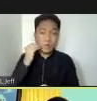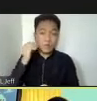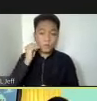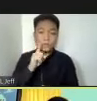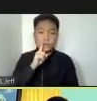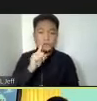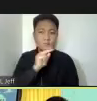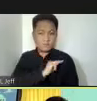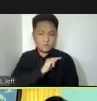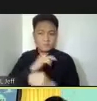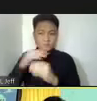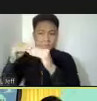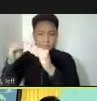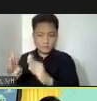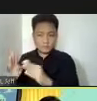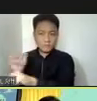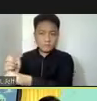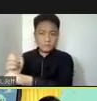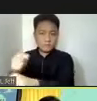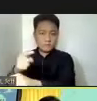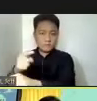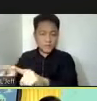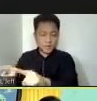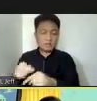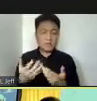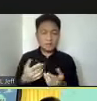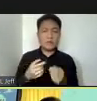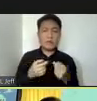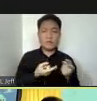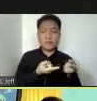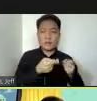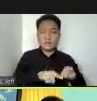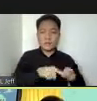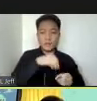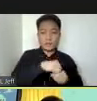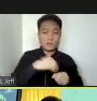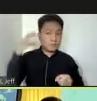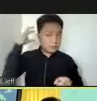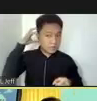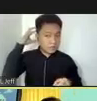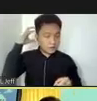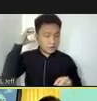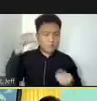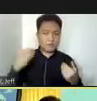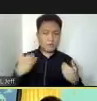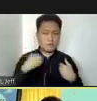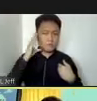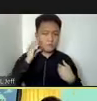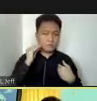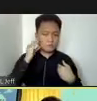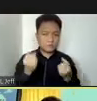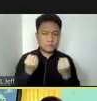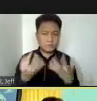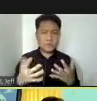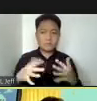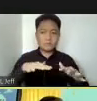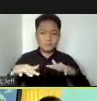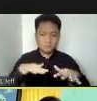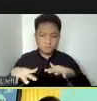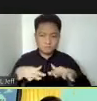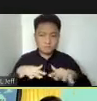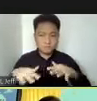experienced several earthquakes in the area of Mount Apo. This posed a setback on